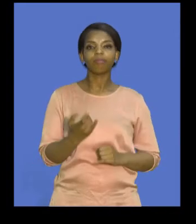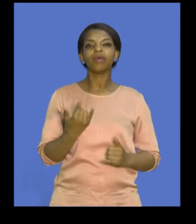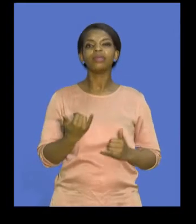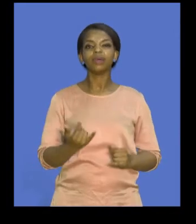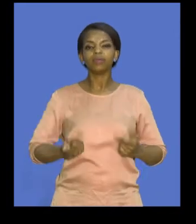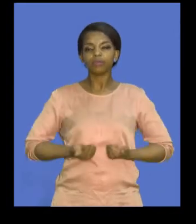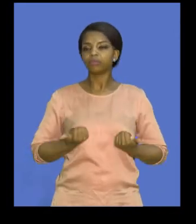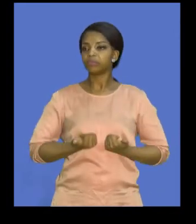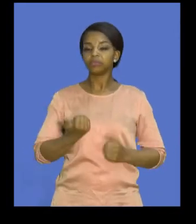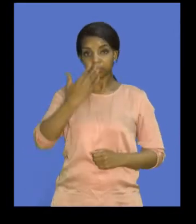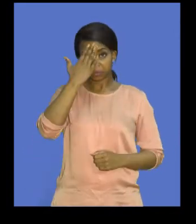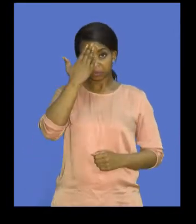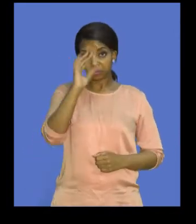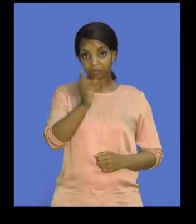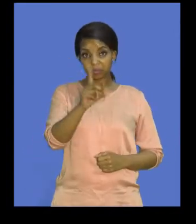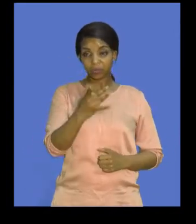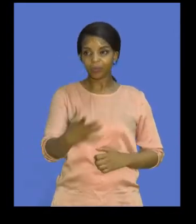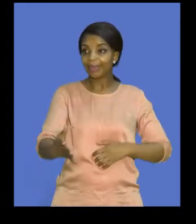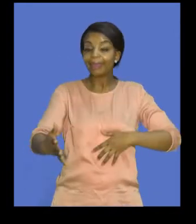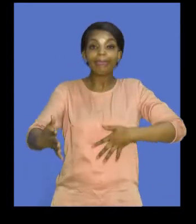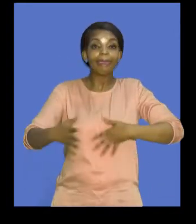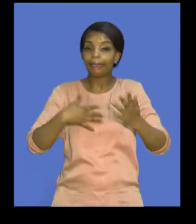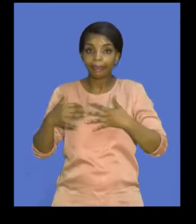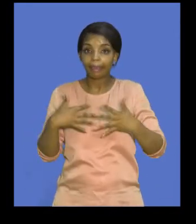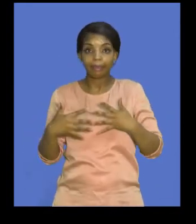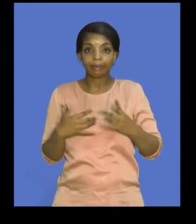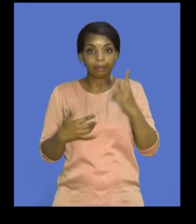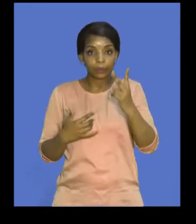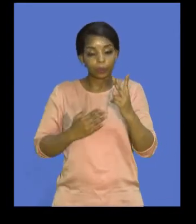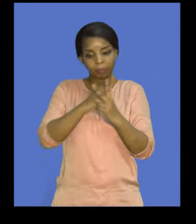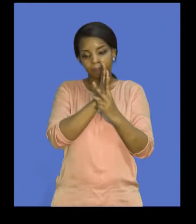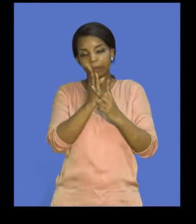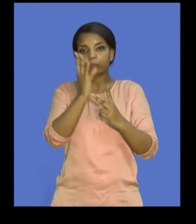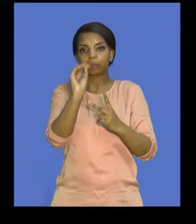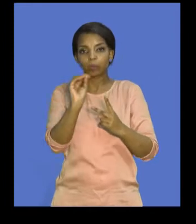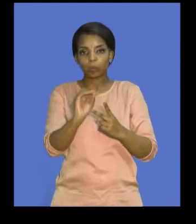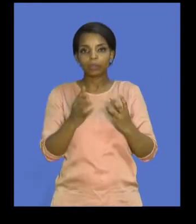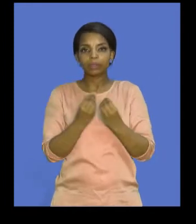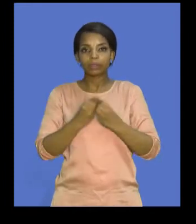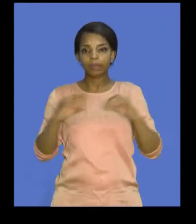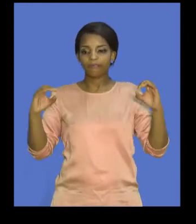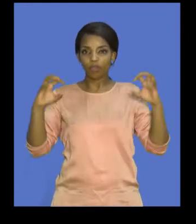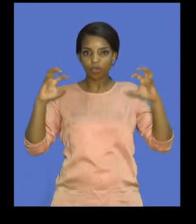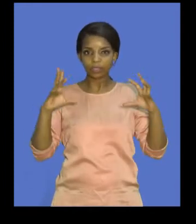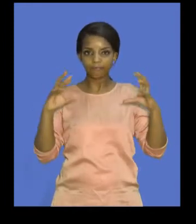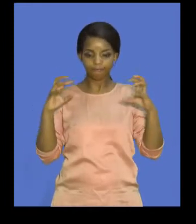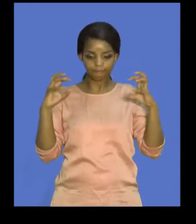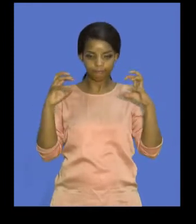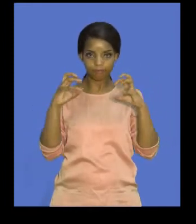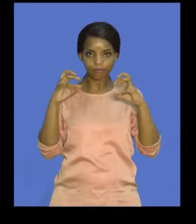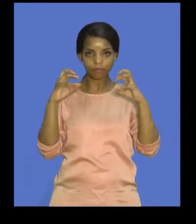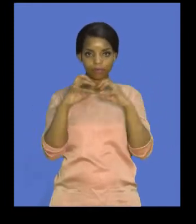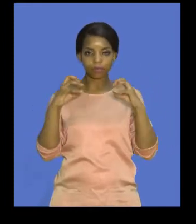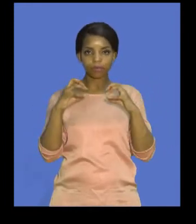an electrostatic force that exists between them. That force can either be attraction